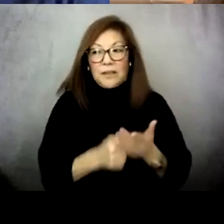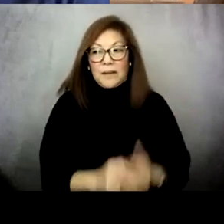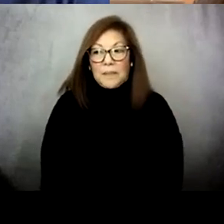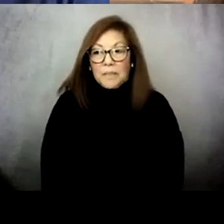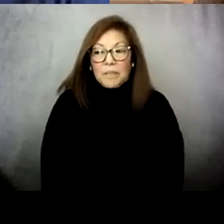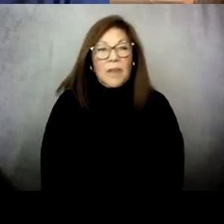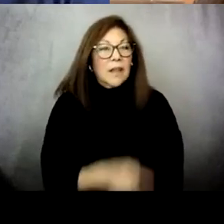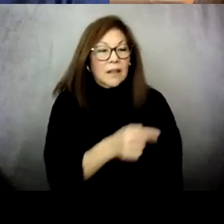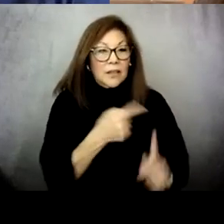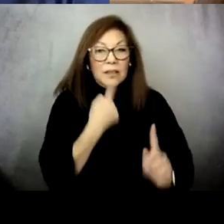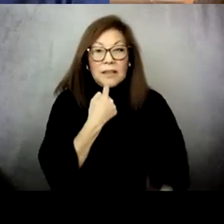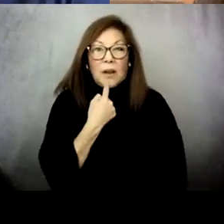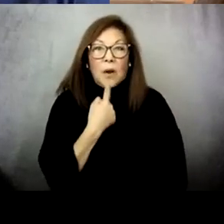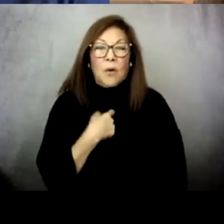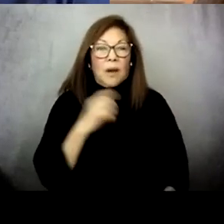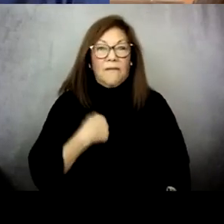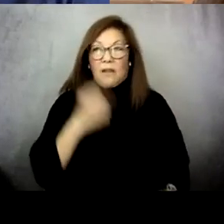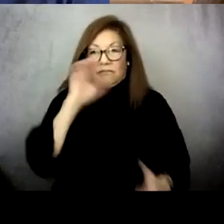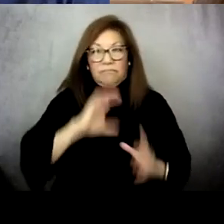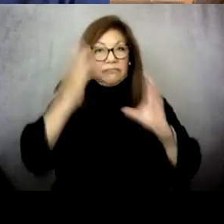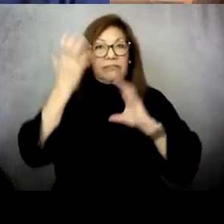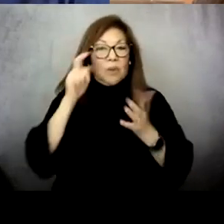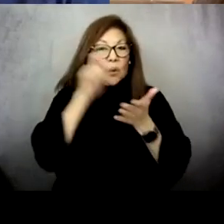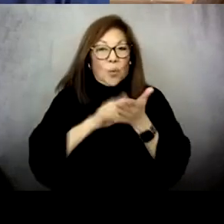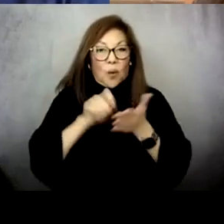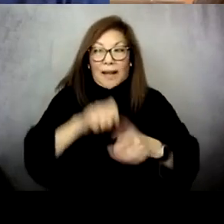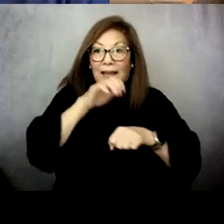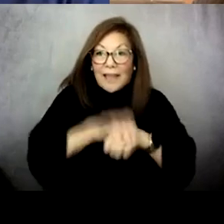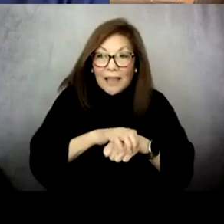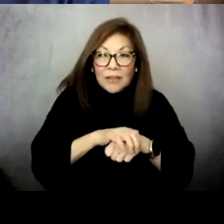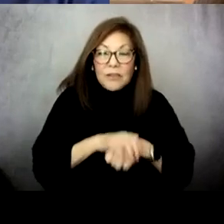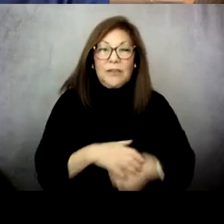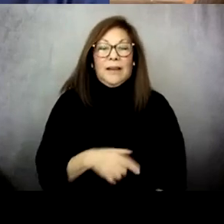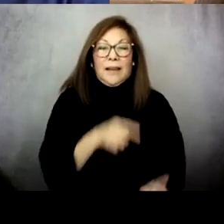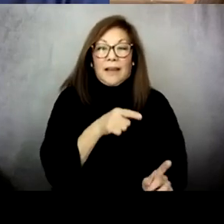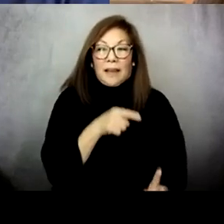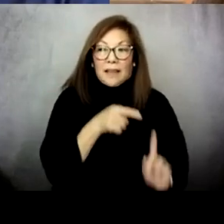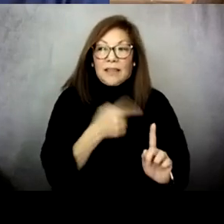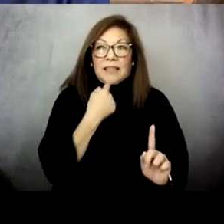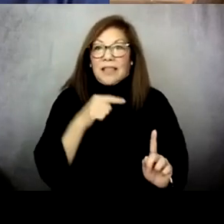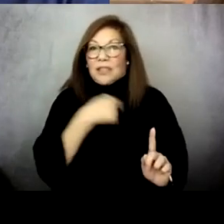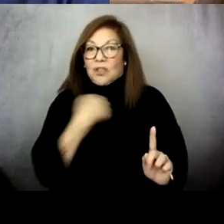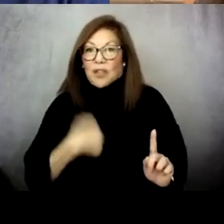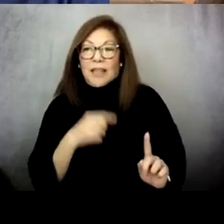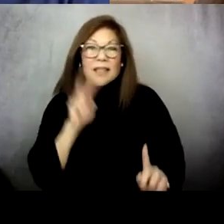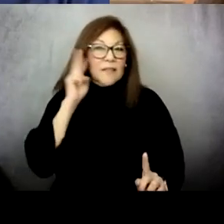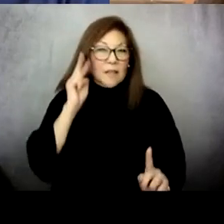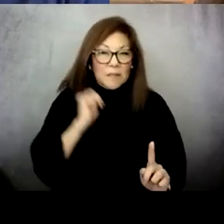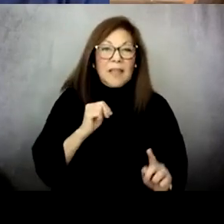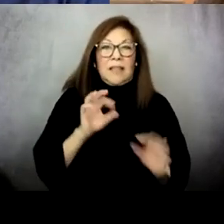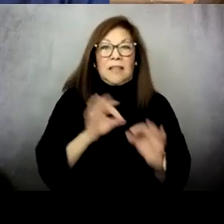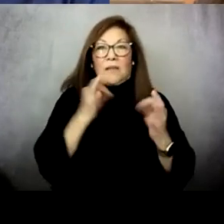know, she said, like, it fucks me up just writing in English at all. You know, she's like, Chinese, Vietnamese, like,